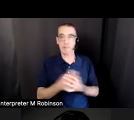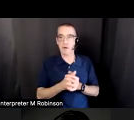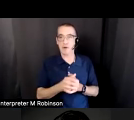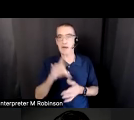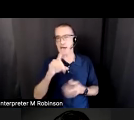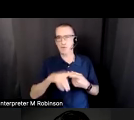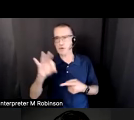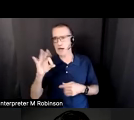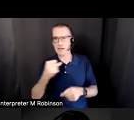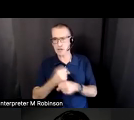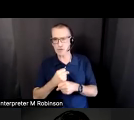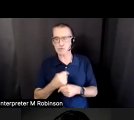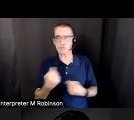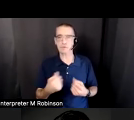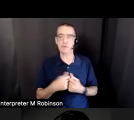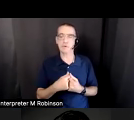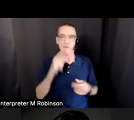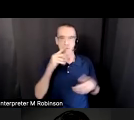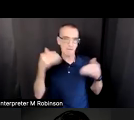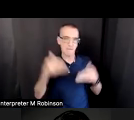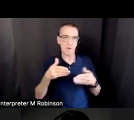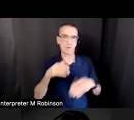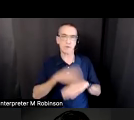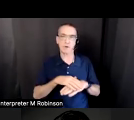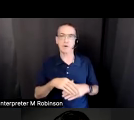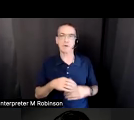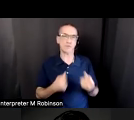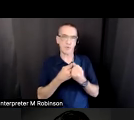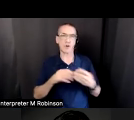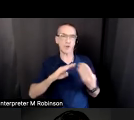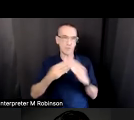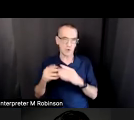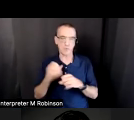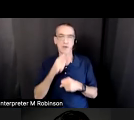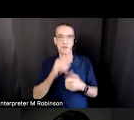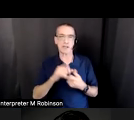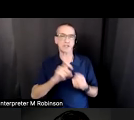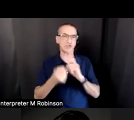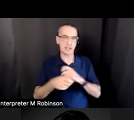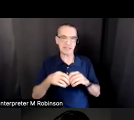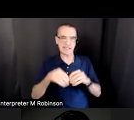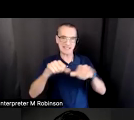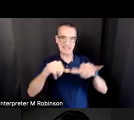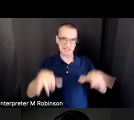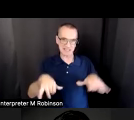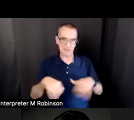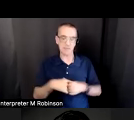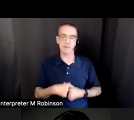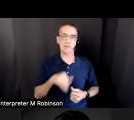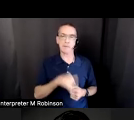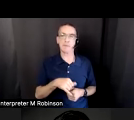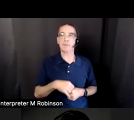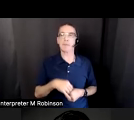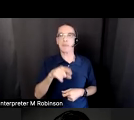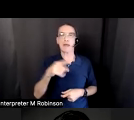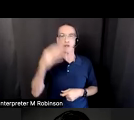9 years have focused around supporting community to make the changes in systems that they